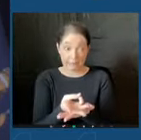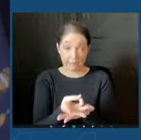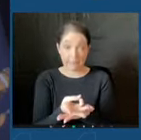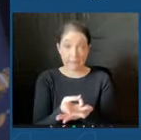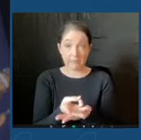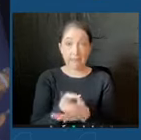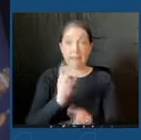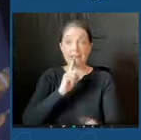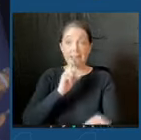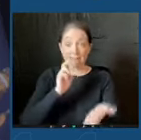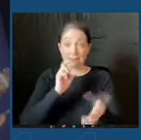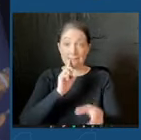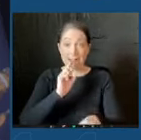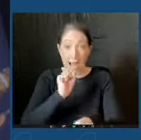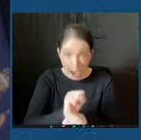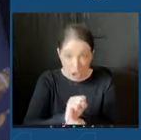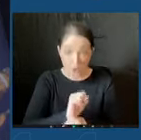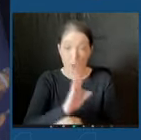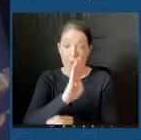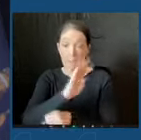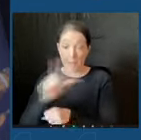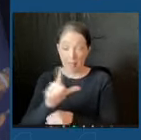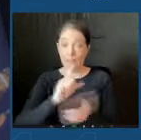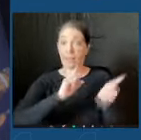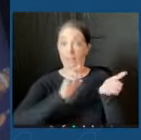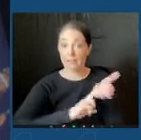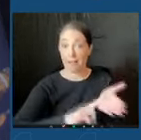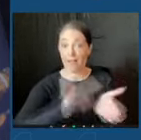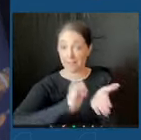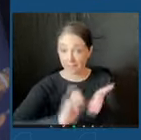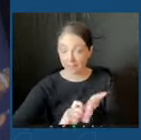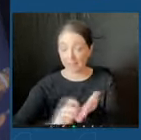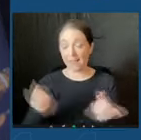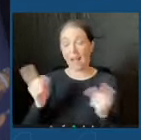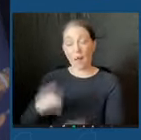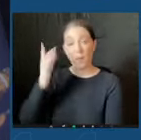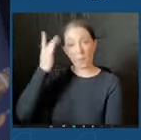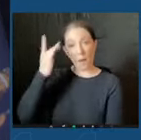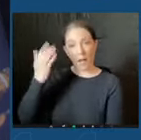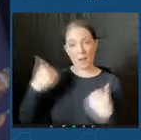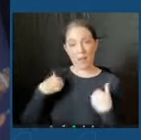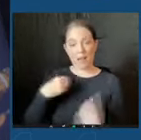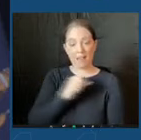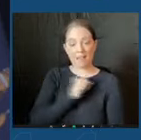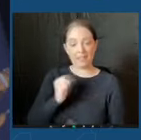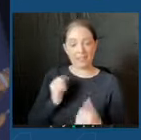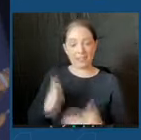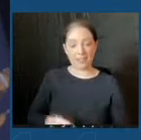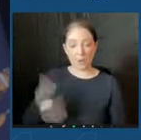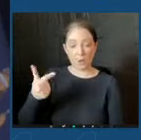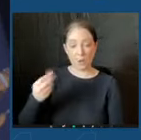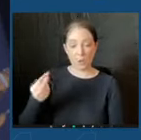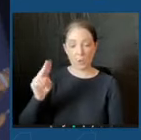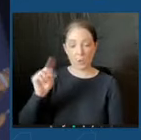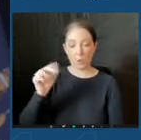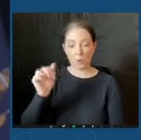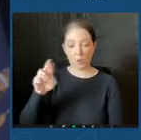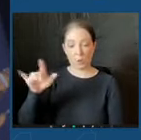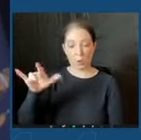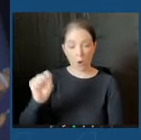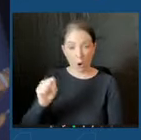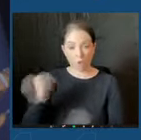bill signing. So that's what I'll be doing right now. But it happened because we have Senator Andrew Guarnardis in our state Senate for championing